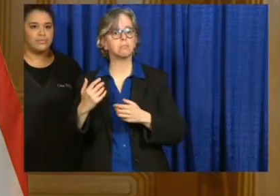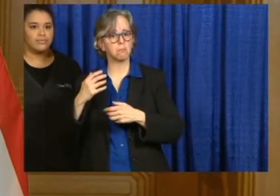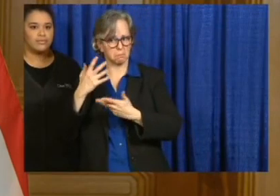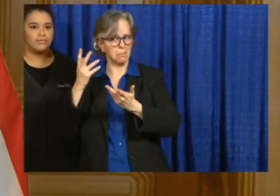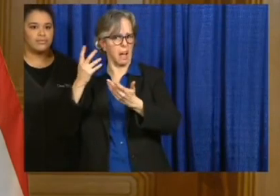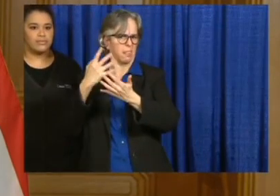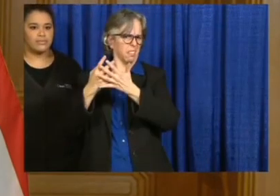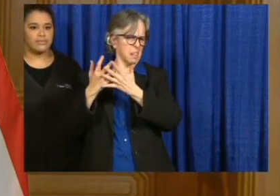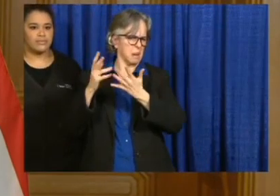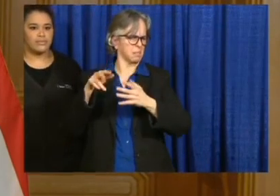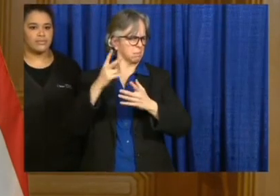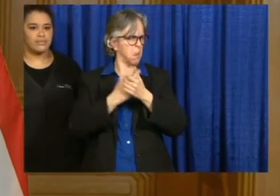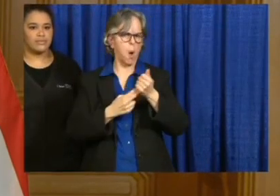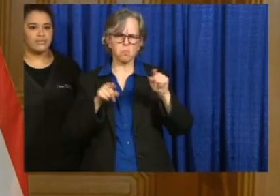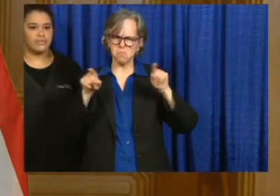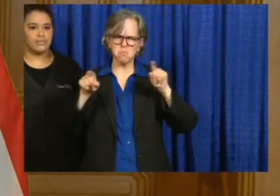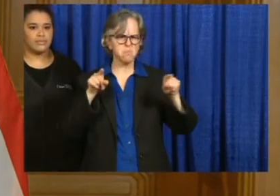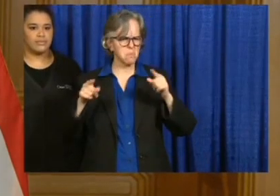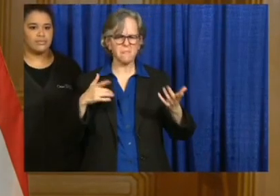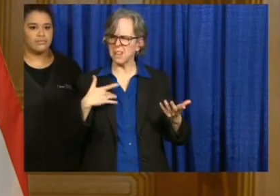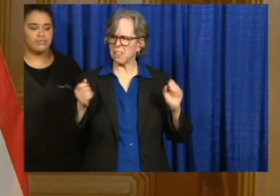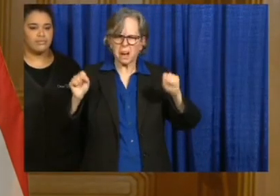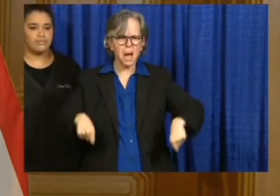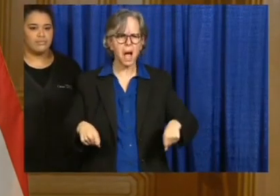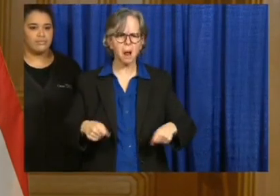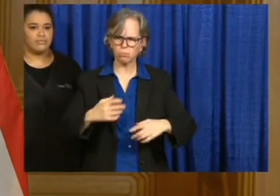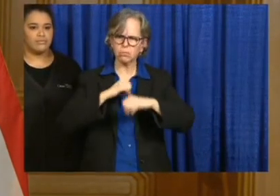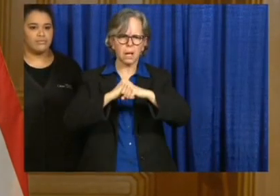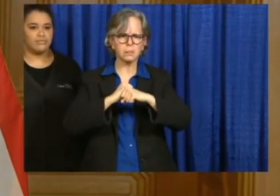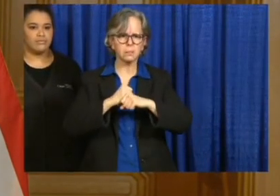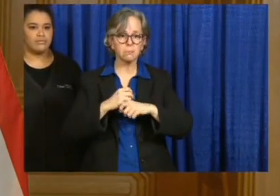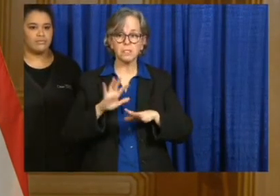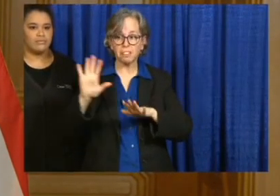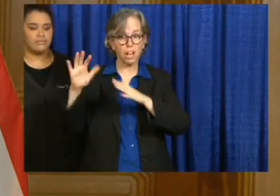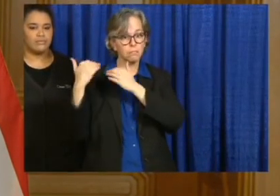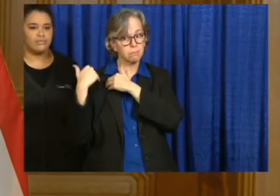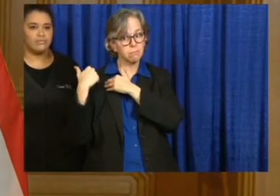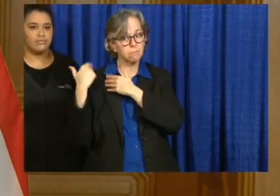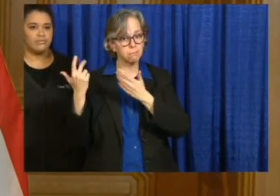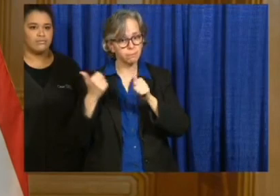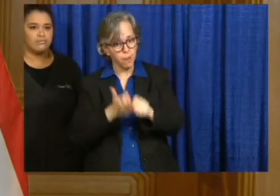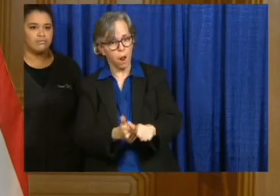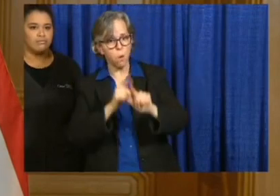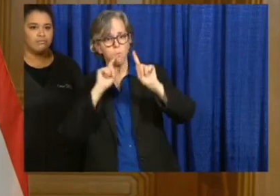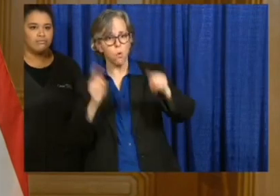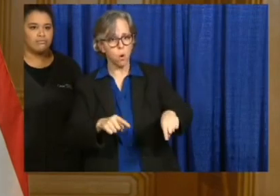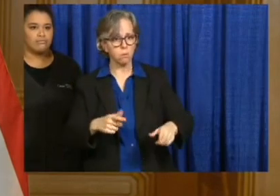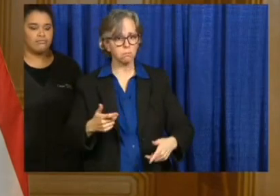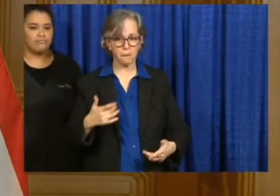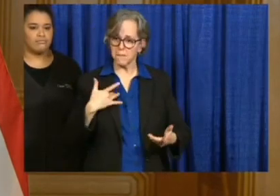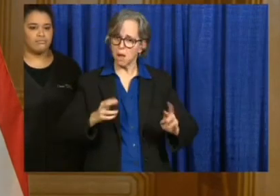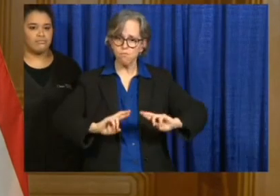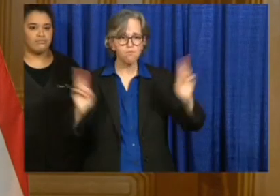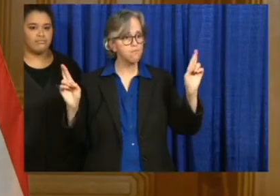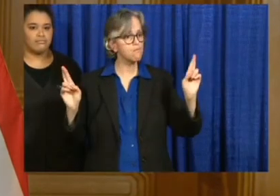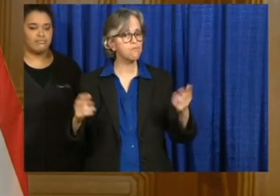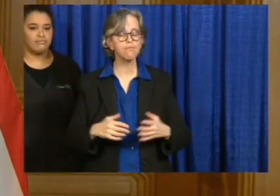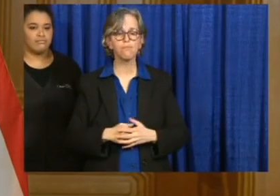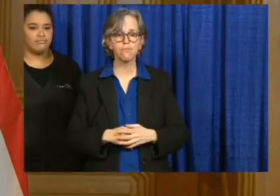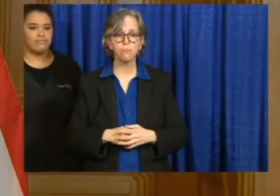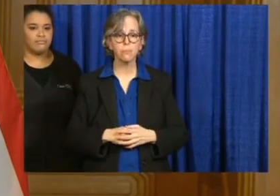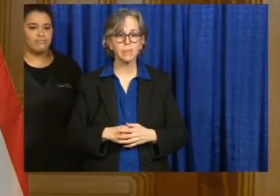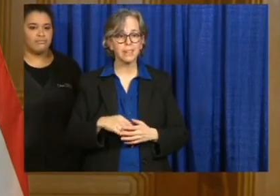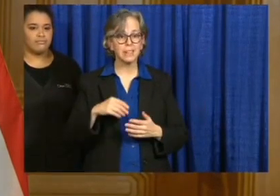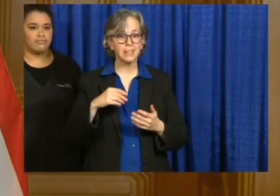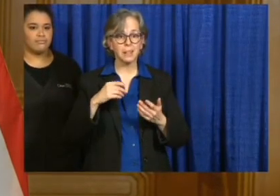and the prisoners. I mean, that is an obligation that sometimes I think the public looking out inside of what's